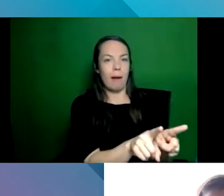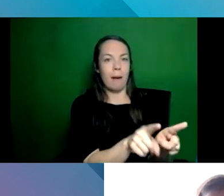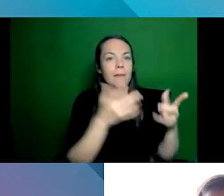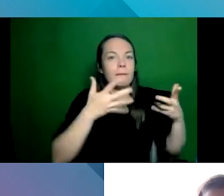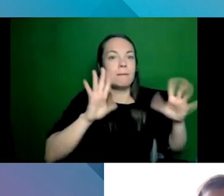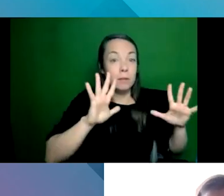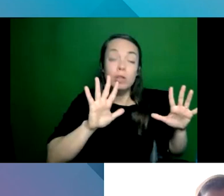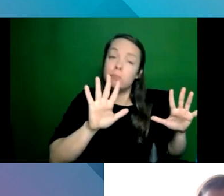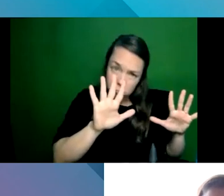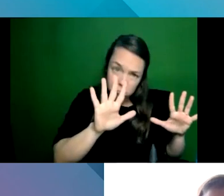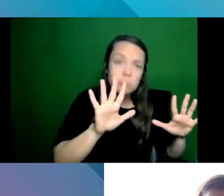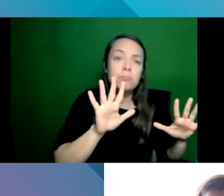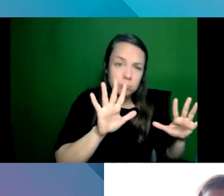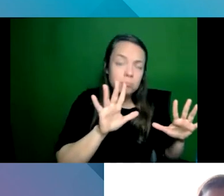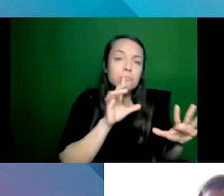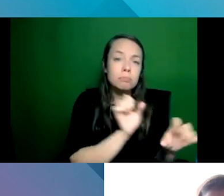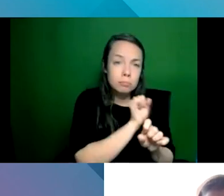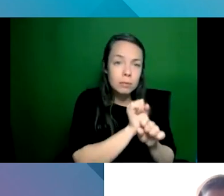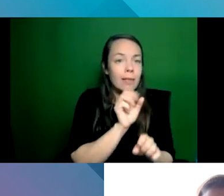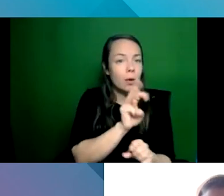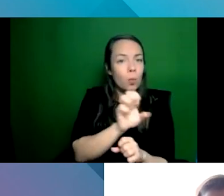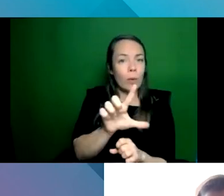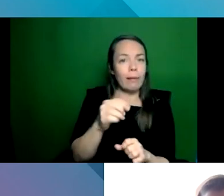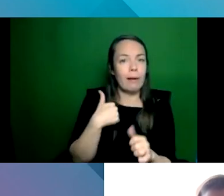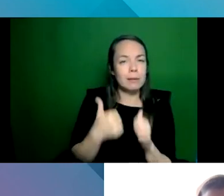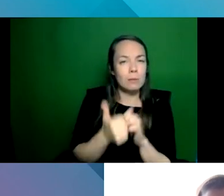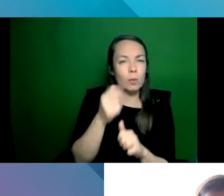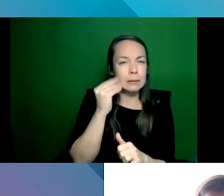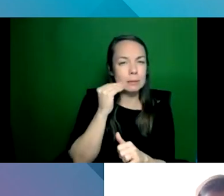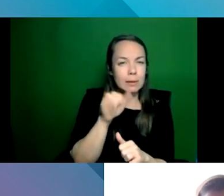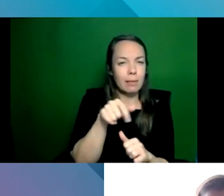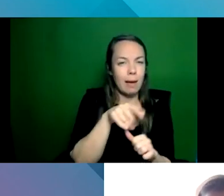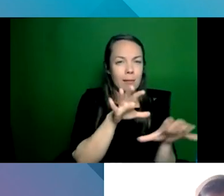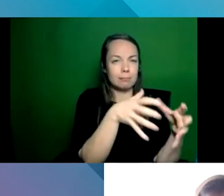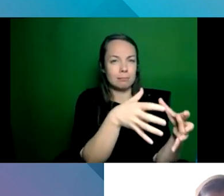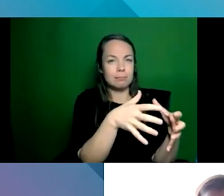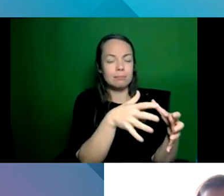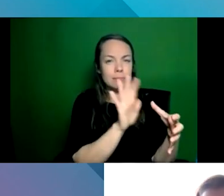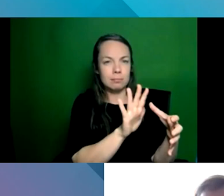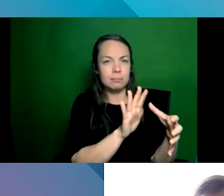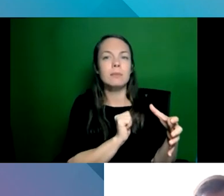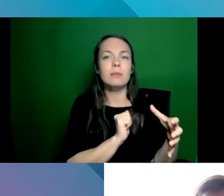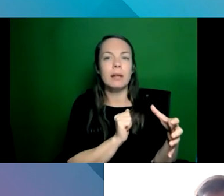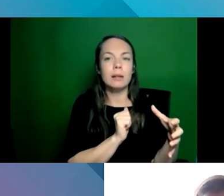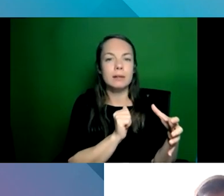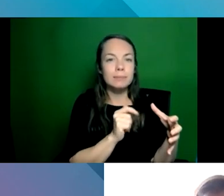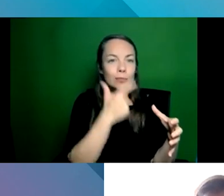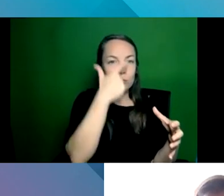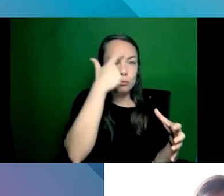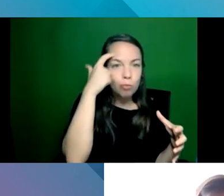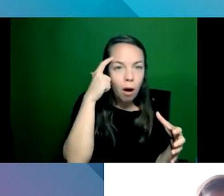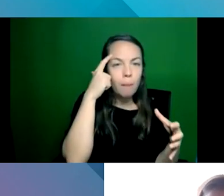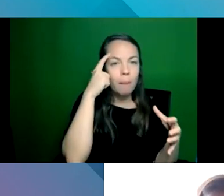absolutely, and Will has the most, I think, experience in that domain, thinking about getting into trauma and breaking down